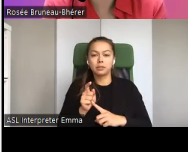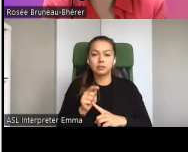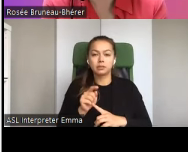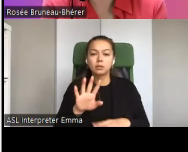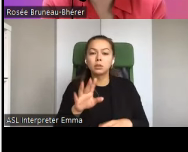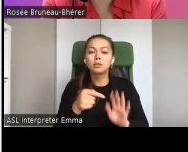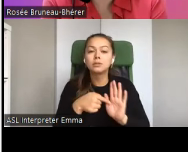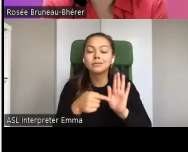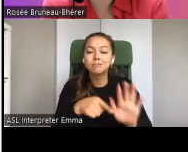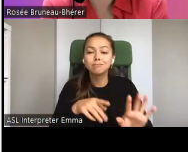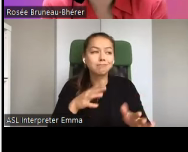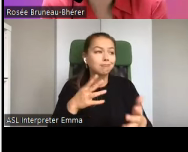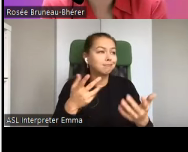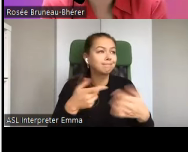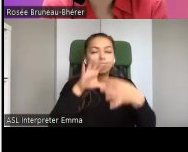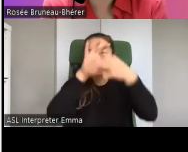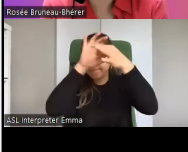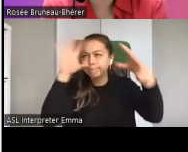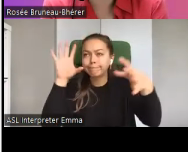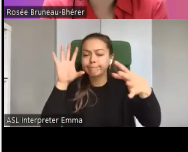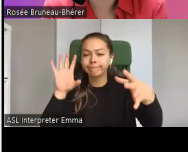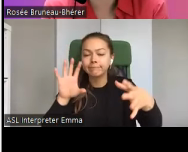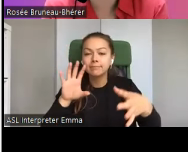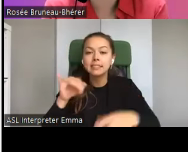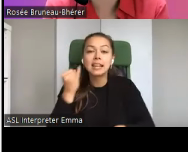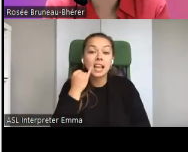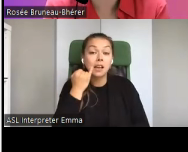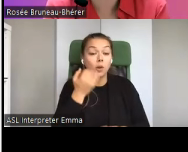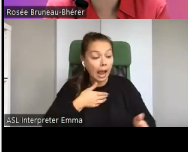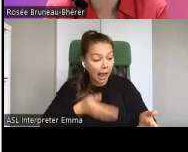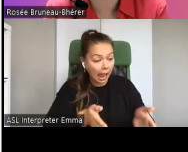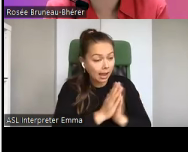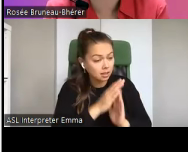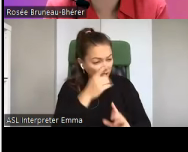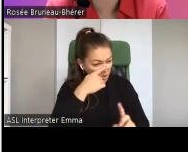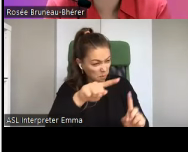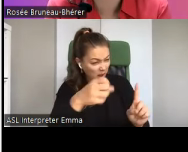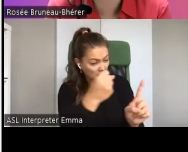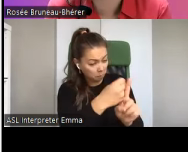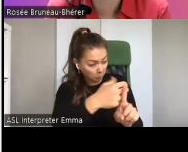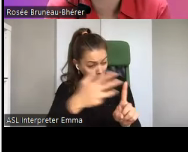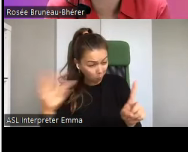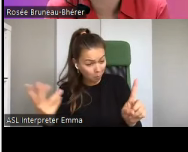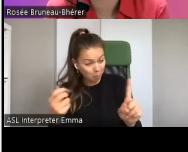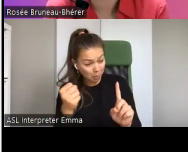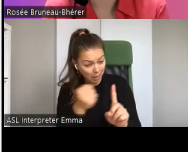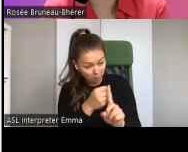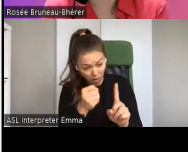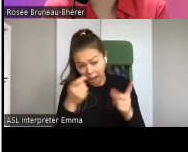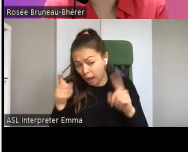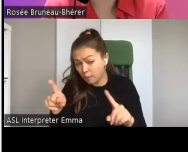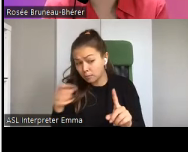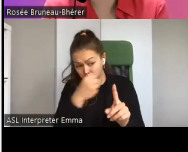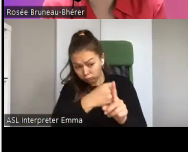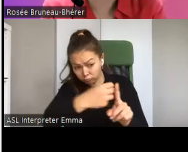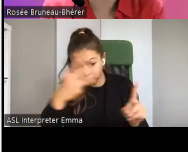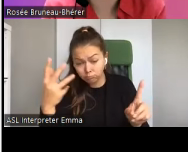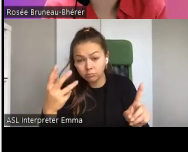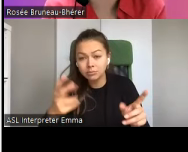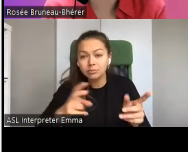we're causing him more stress when we're asking him to talk about these abuses. So his strategy to manage this could